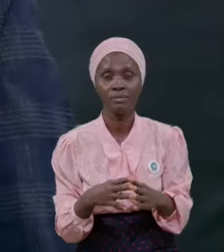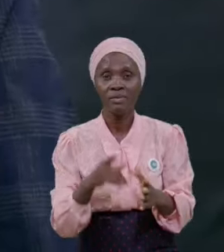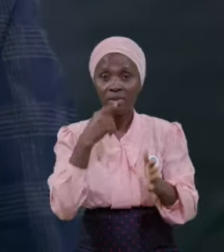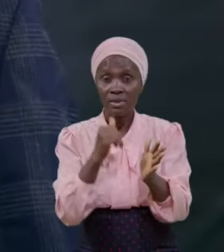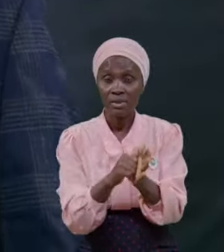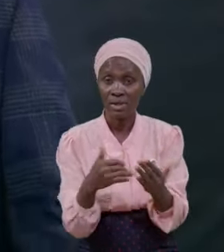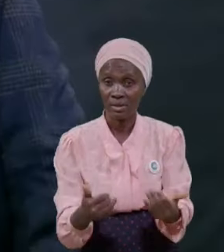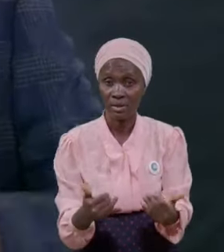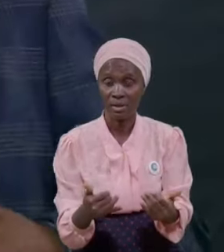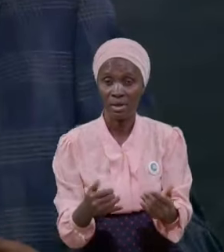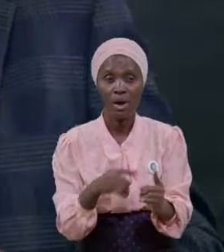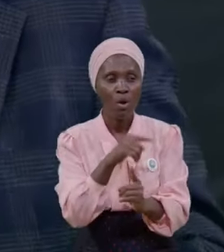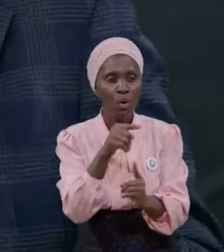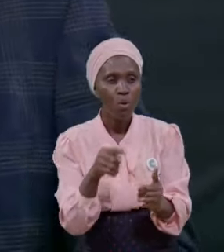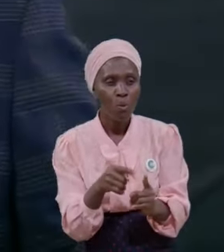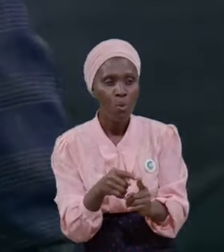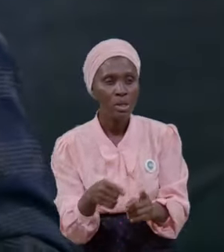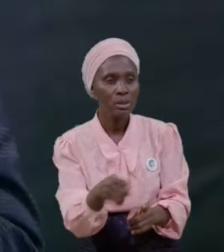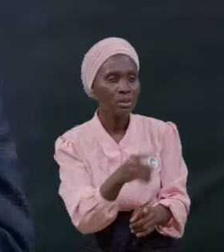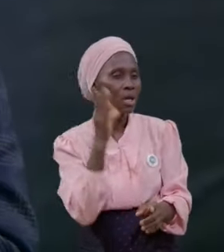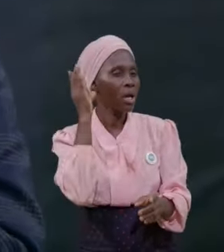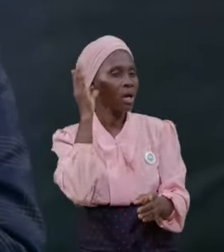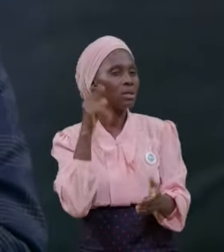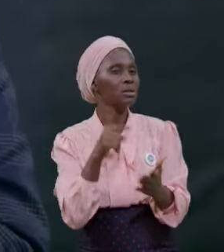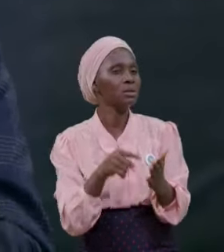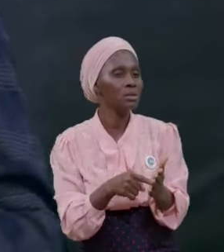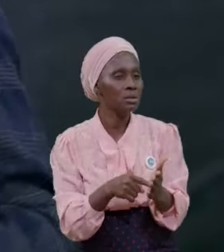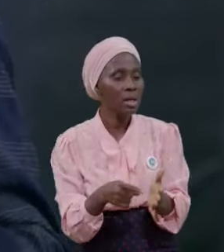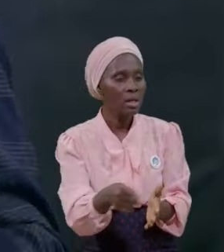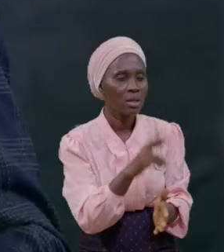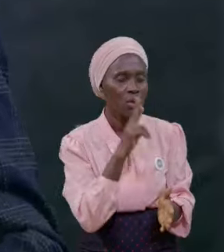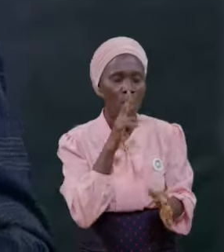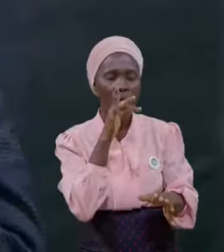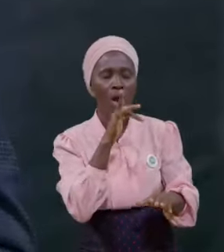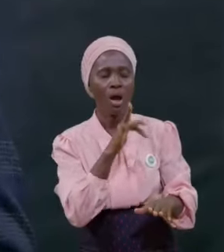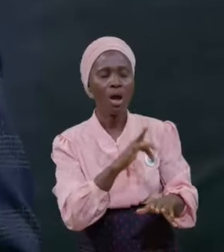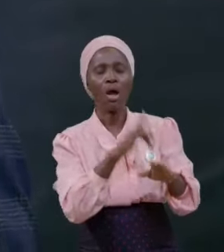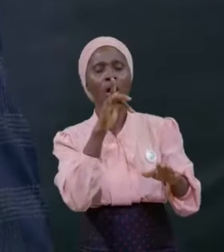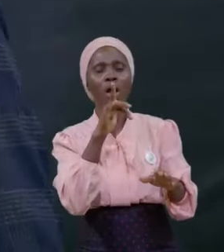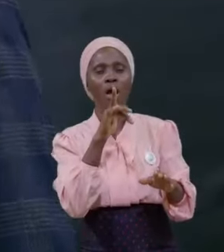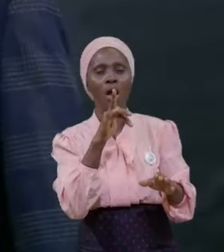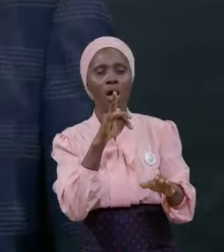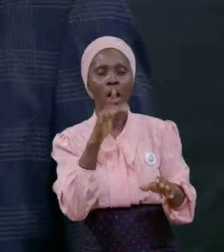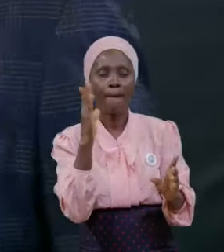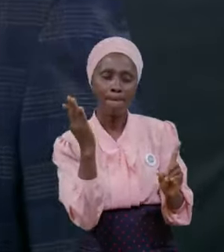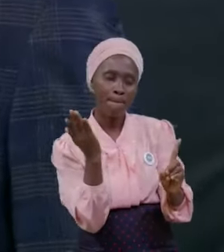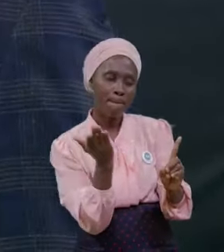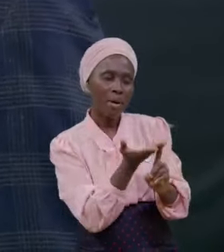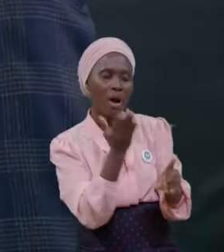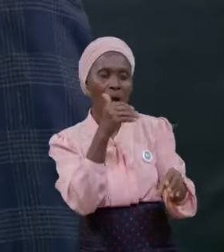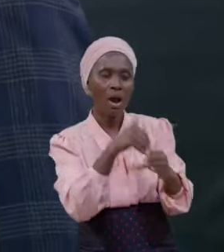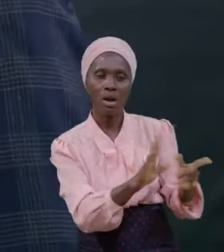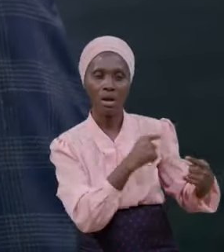this, they were pricked in their hearts. They heard that although they were